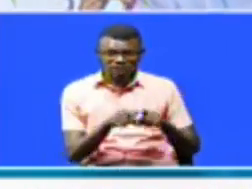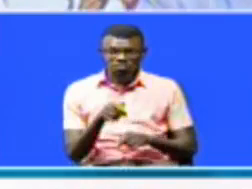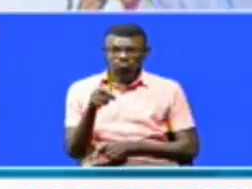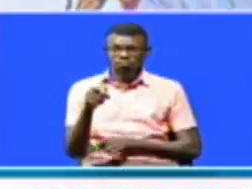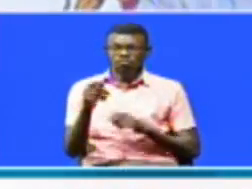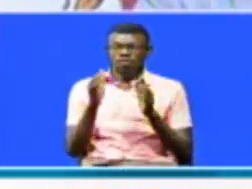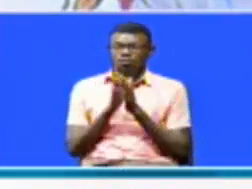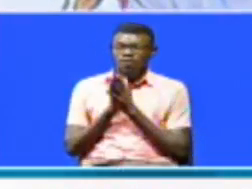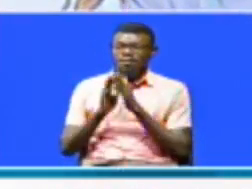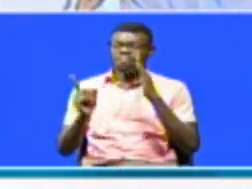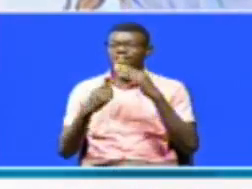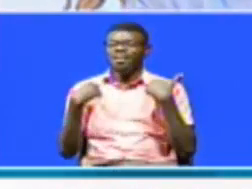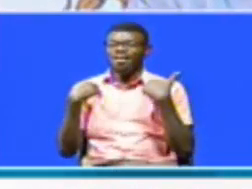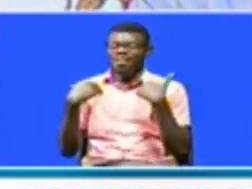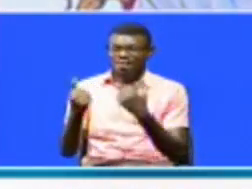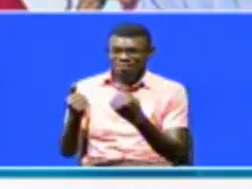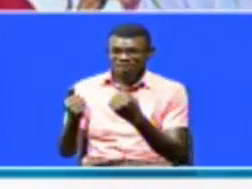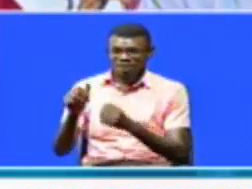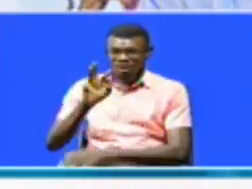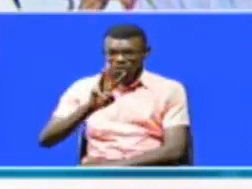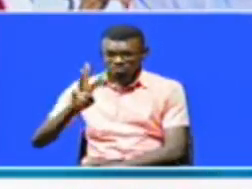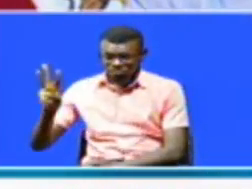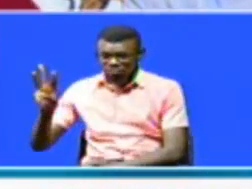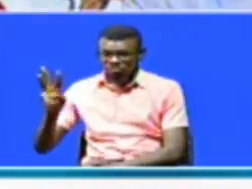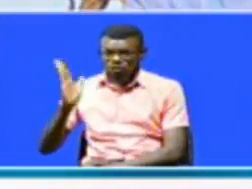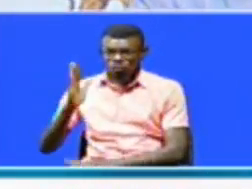through the MOH Twitter website, we'll be able to share a circular